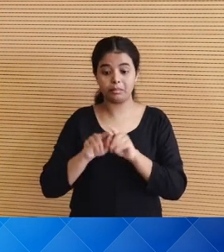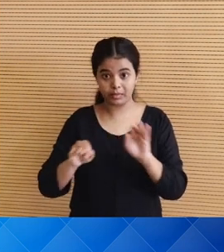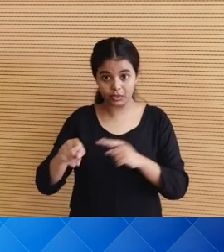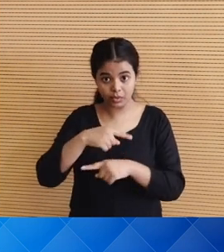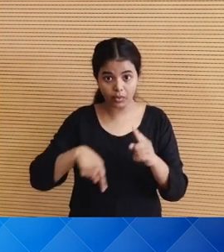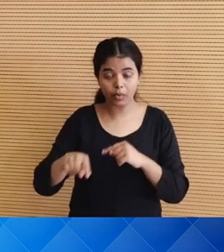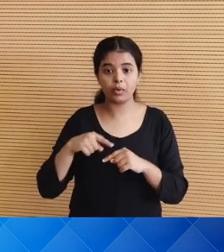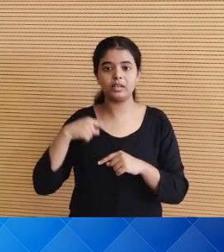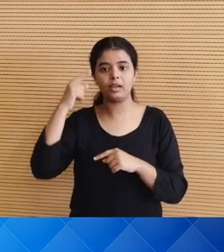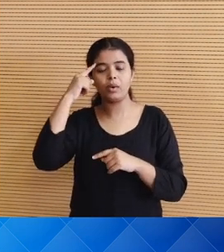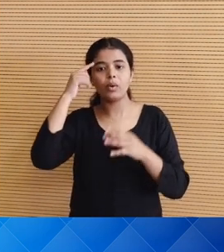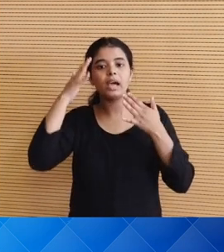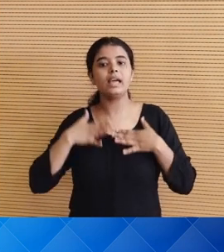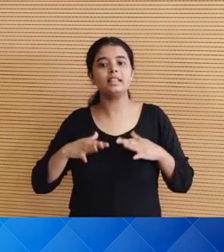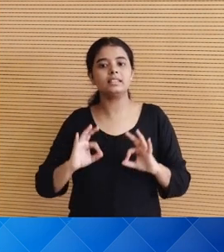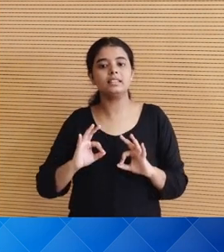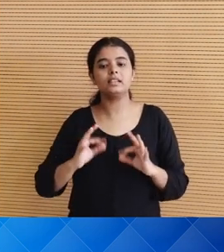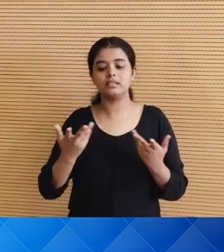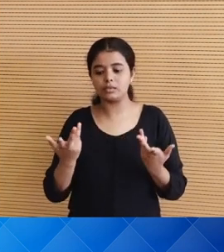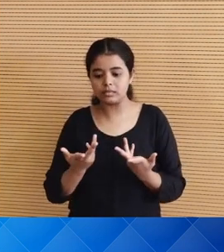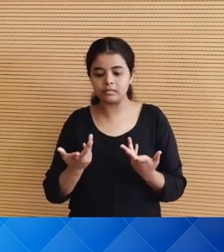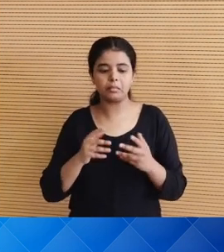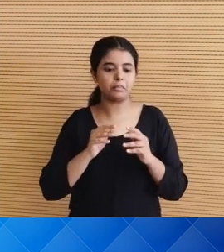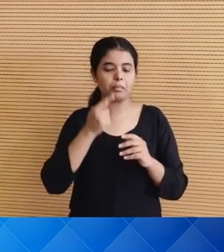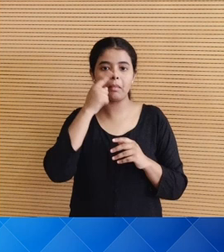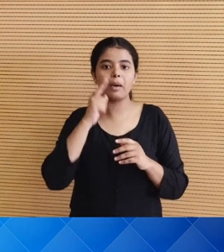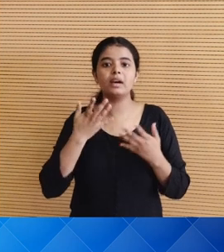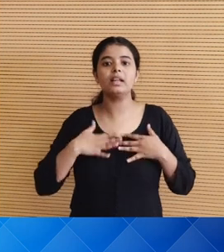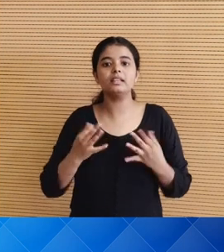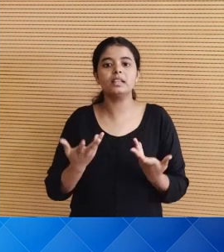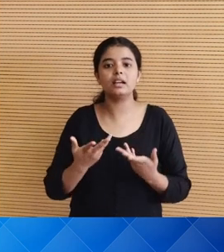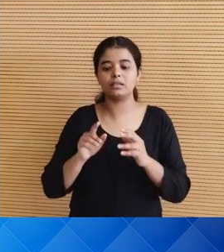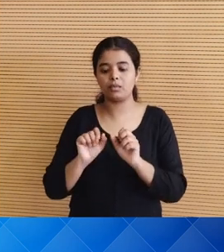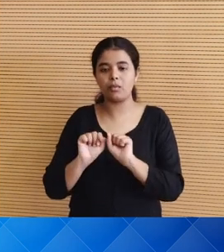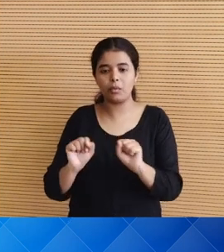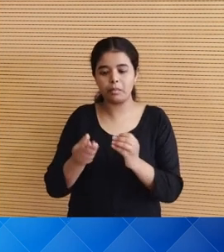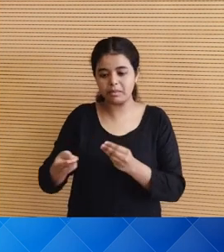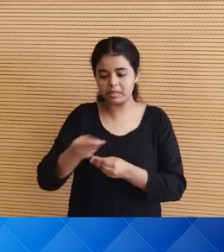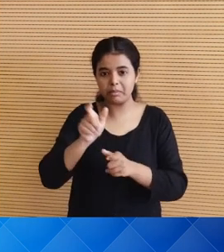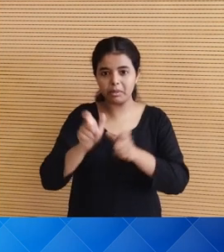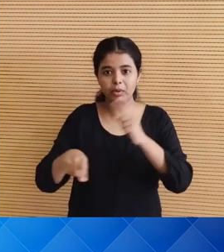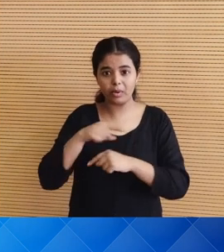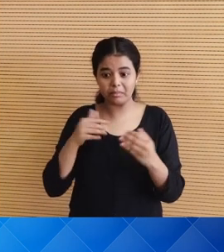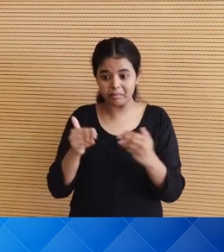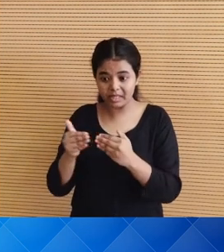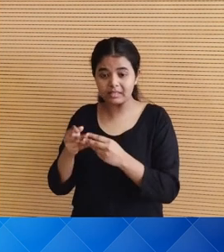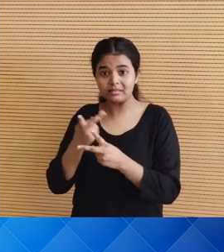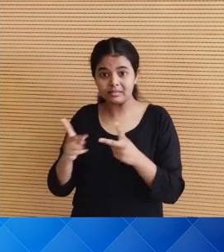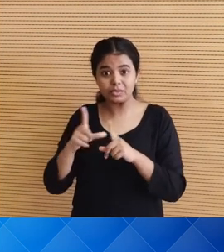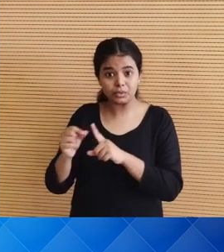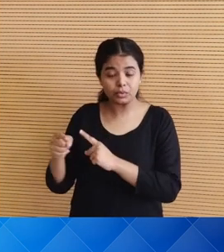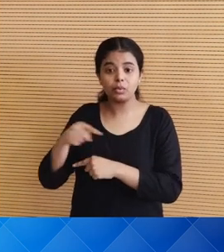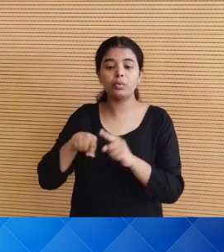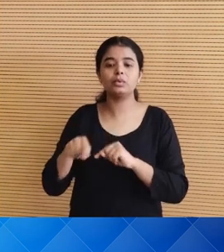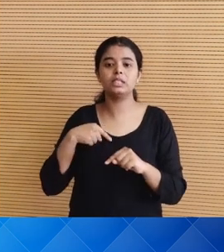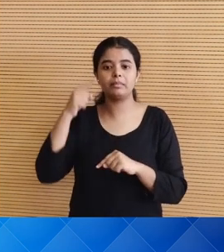of the parents and the community and the people around children. So for that, a lot of interventions are